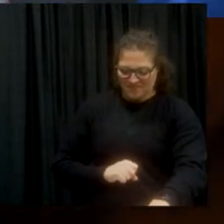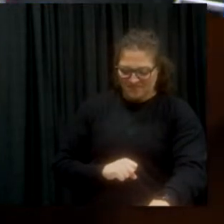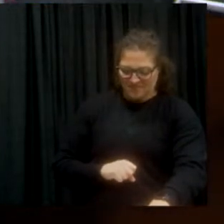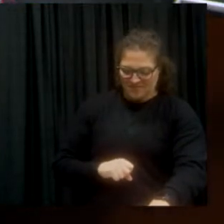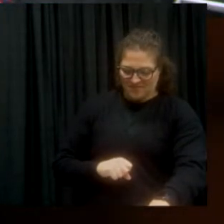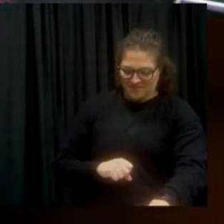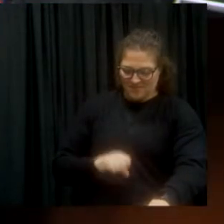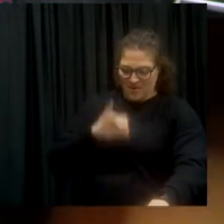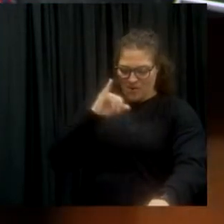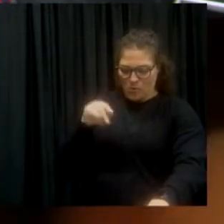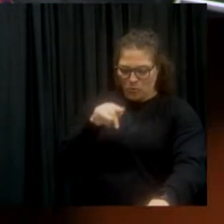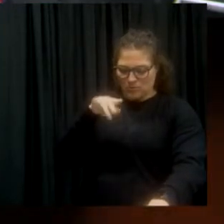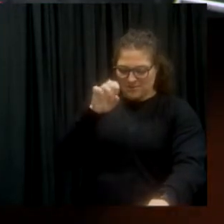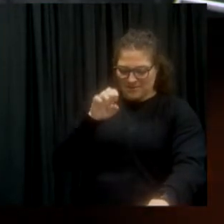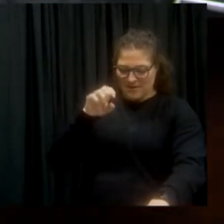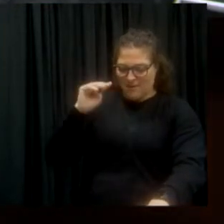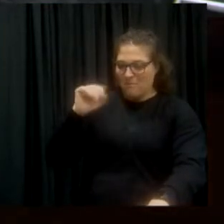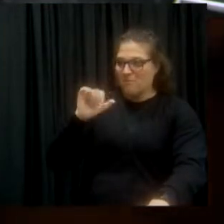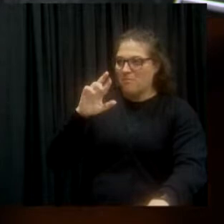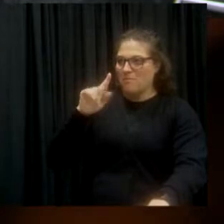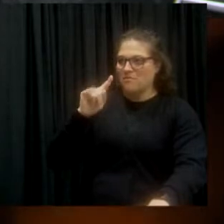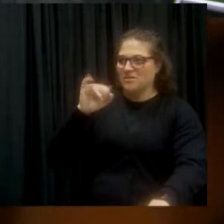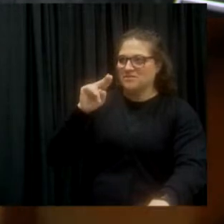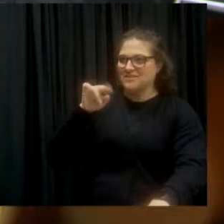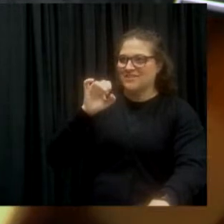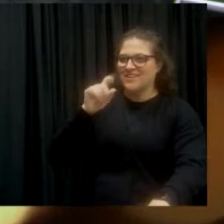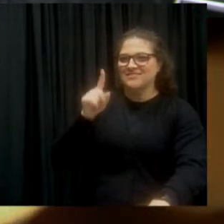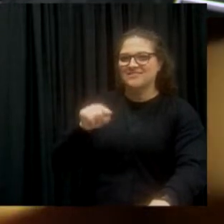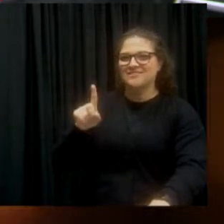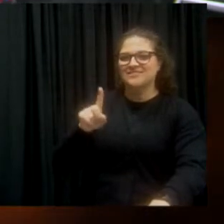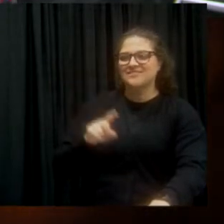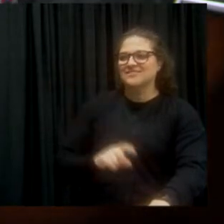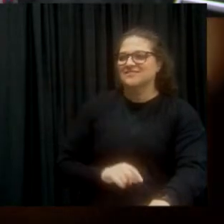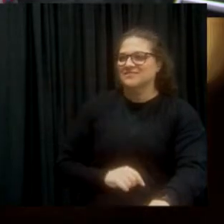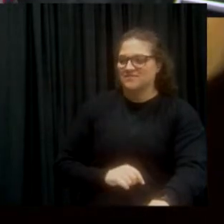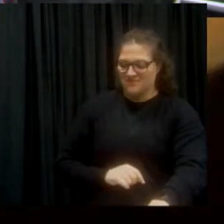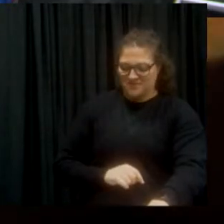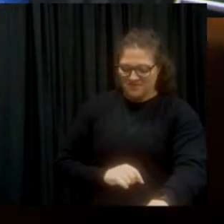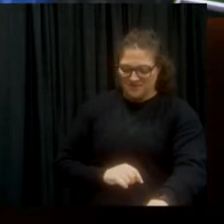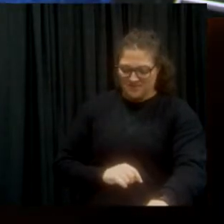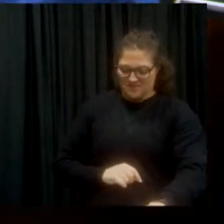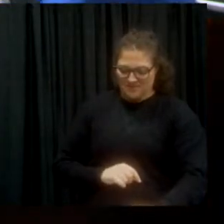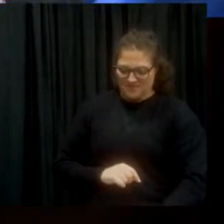Jose De Jesus Martinez. Lillianne De La Cruz.